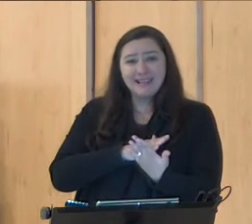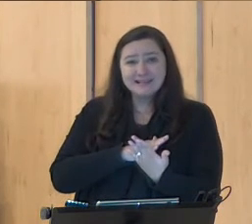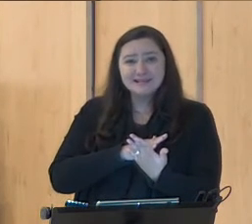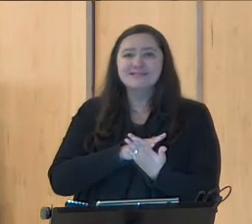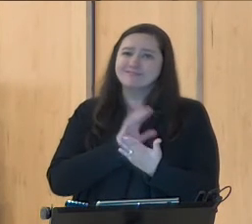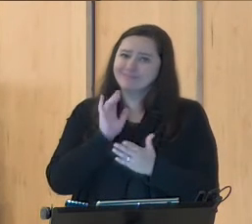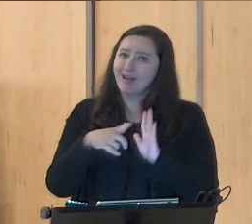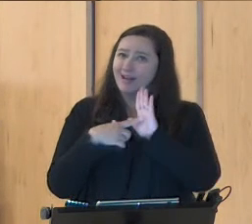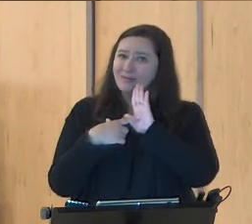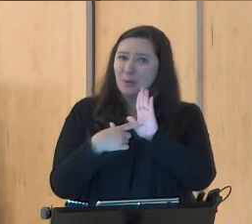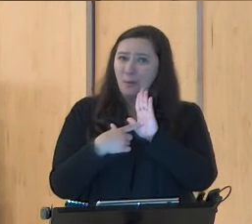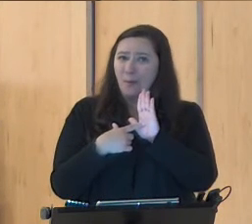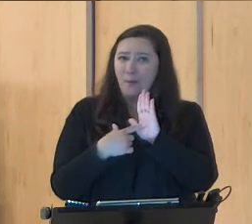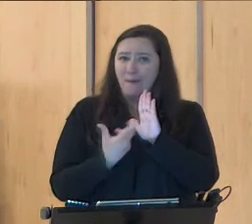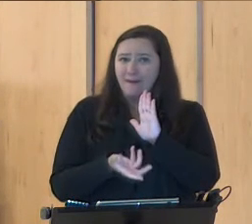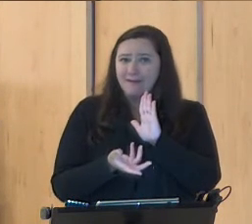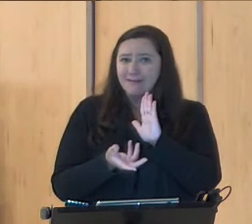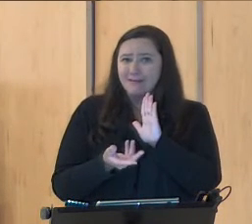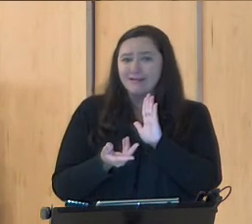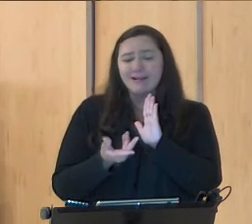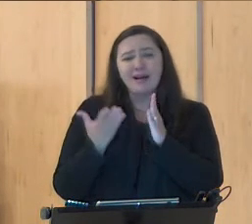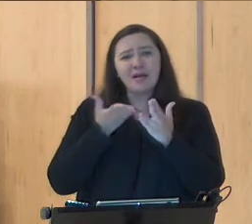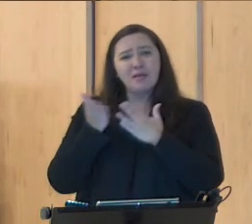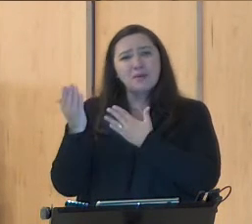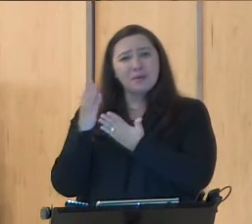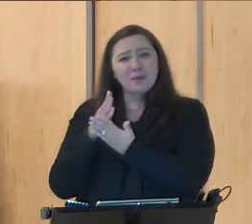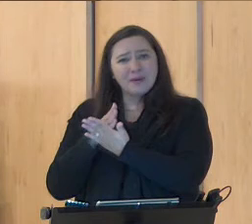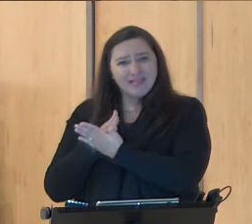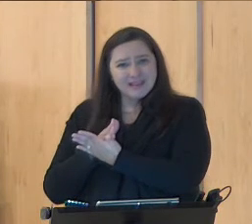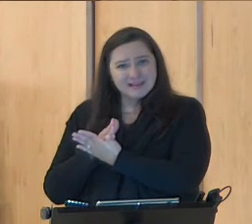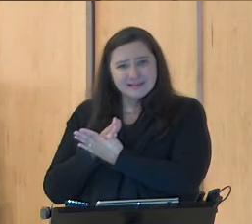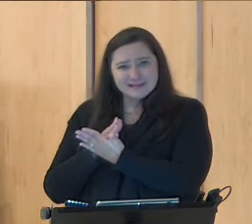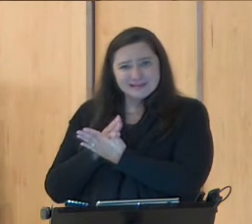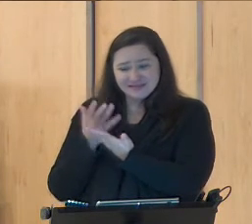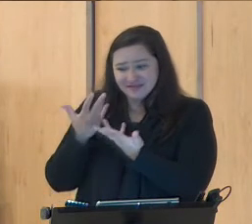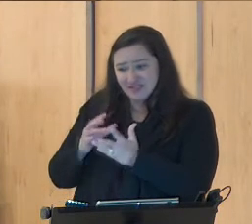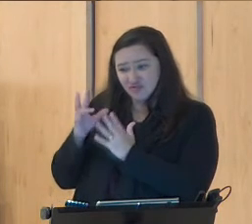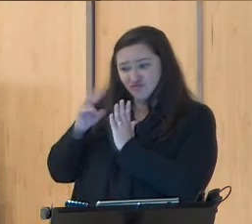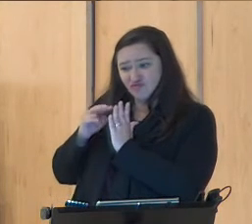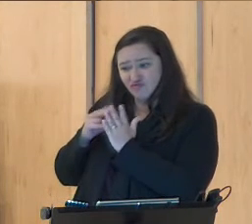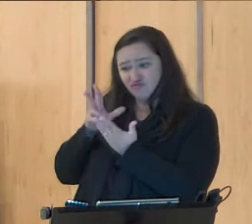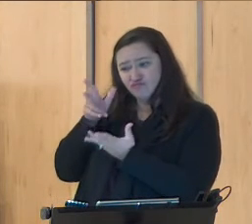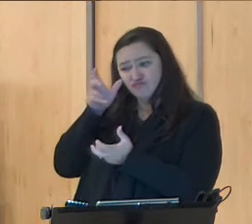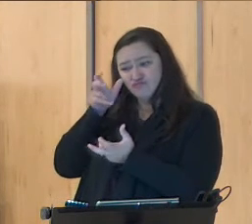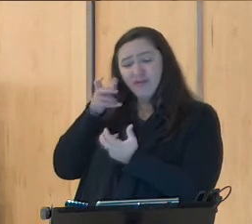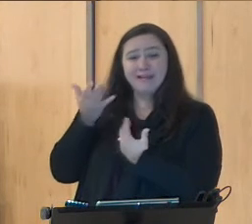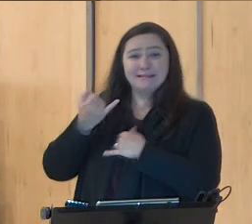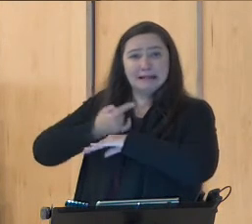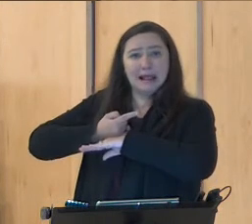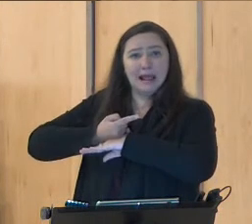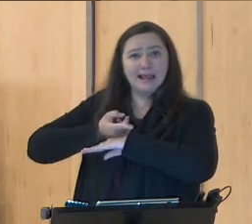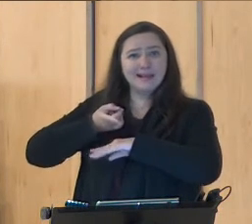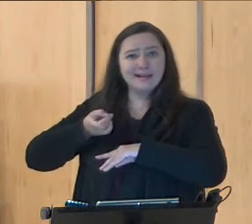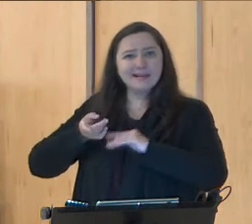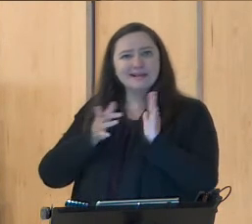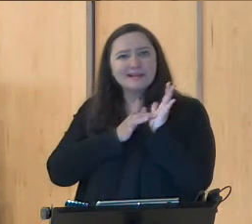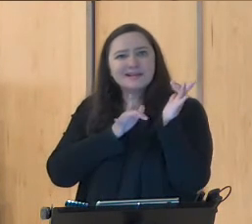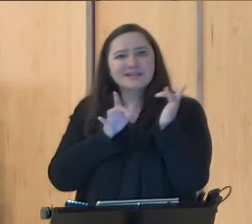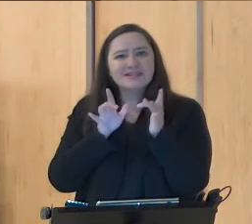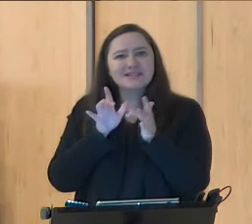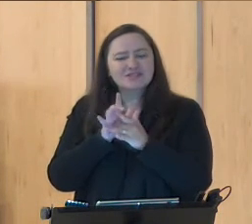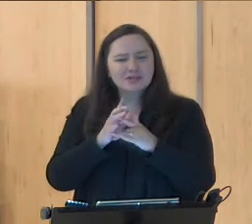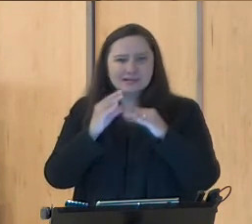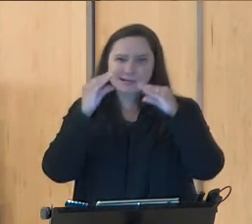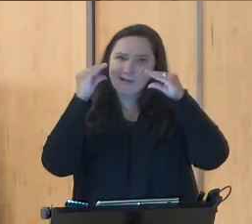an example, because through the lessons that we read today, Jesus taught us some